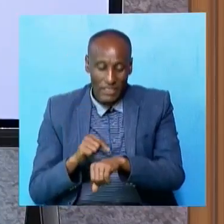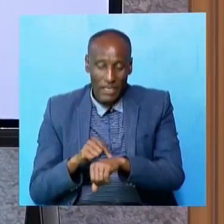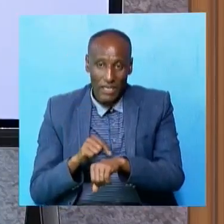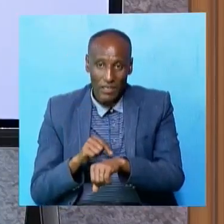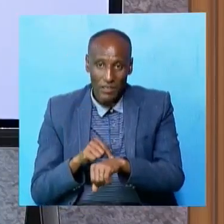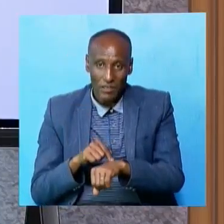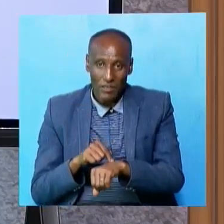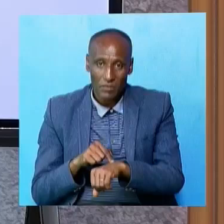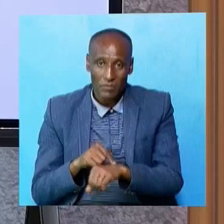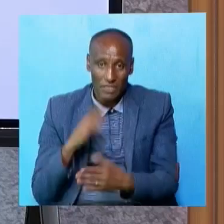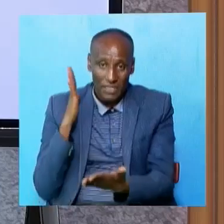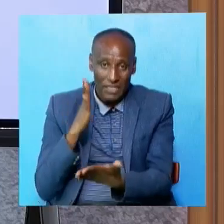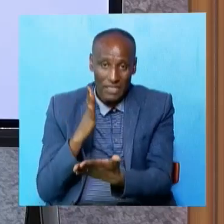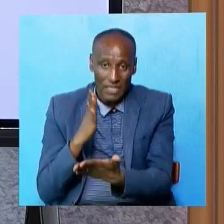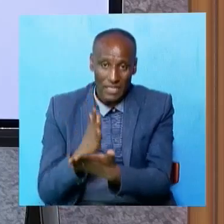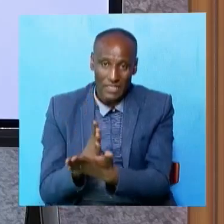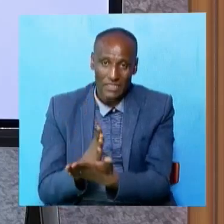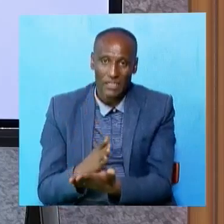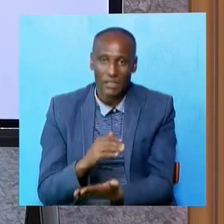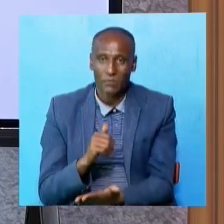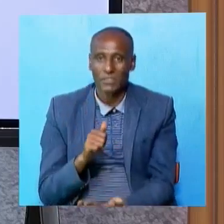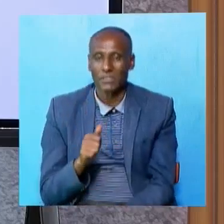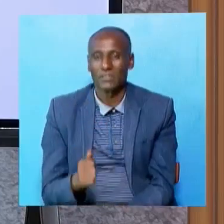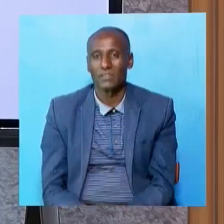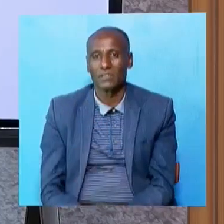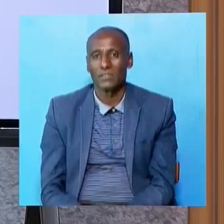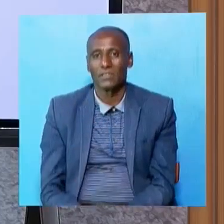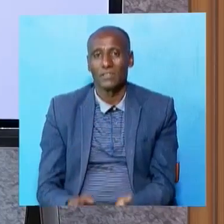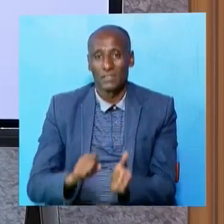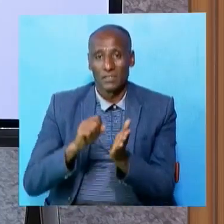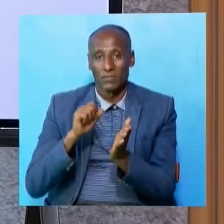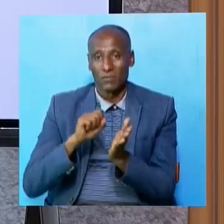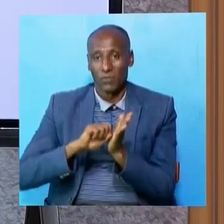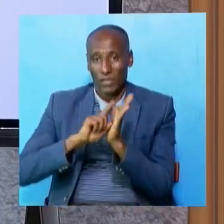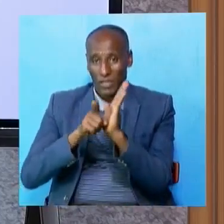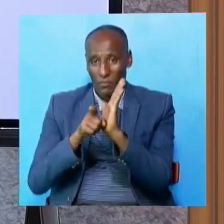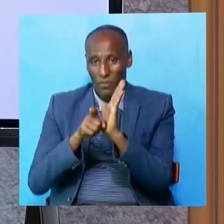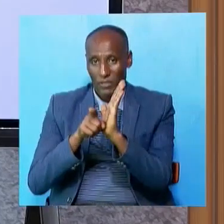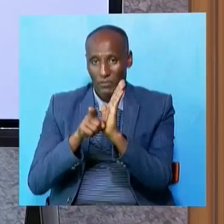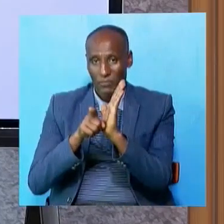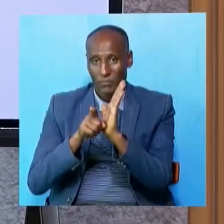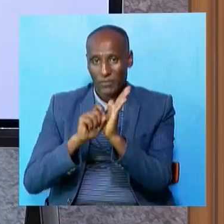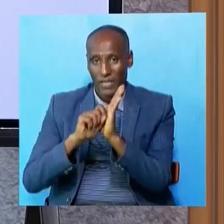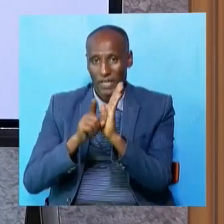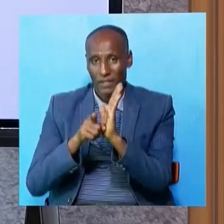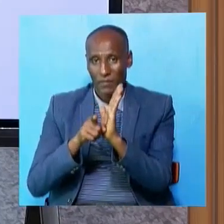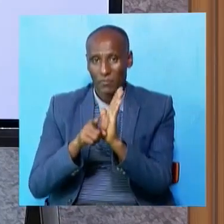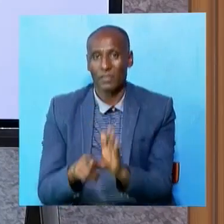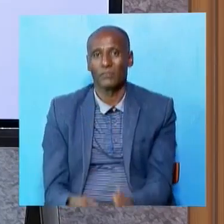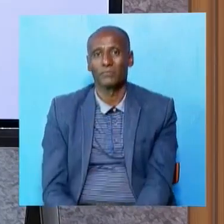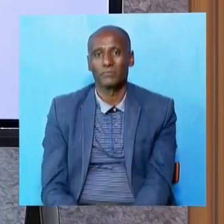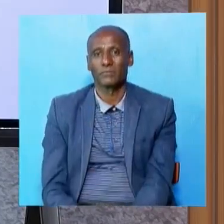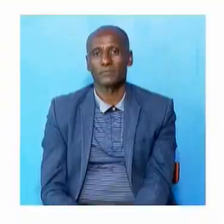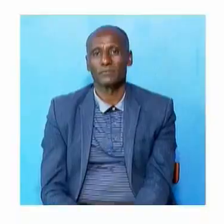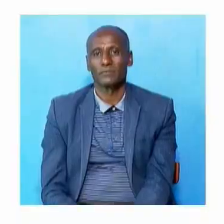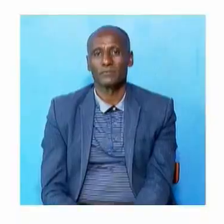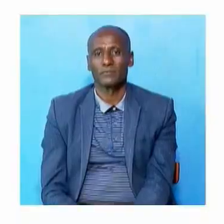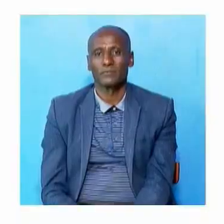has interrupted. Let me give you some examples. Example.